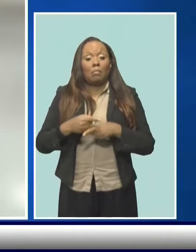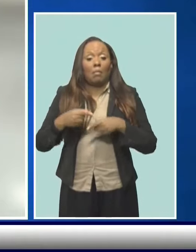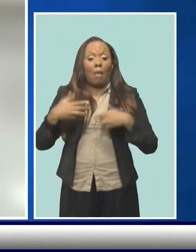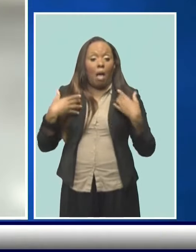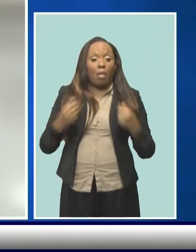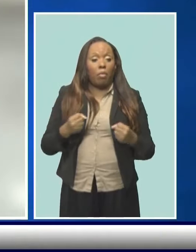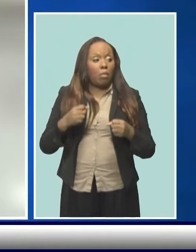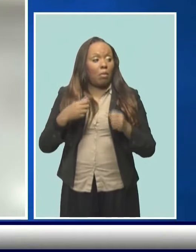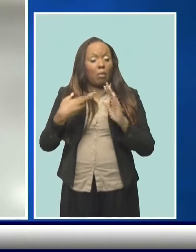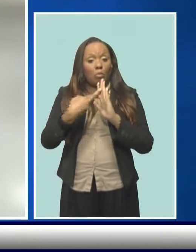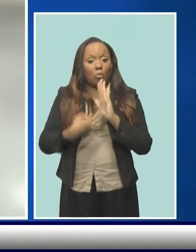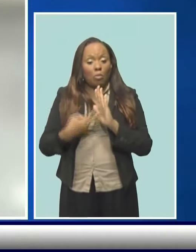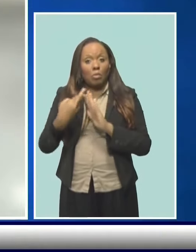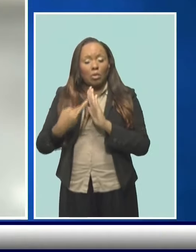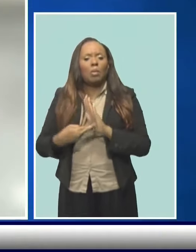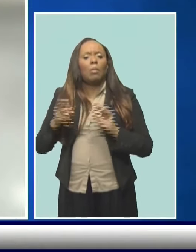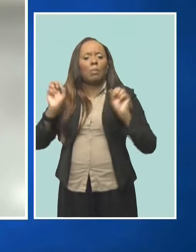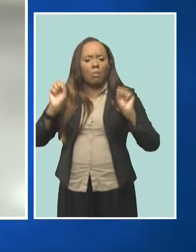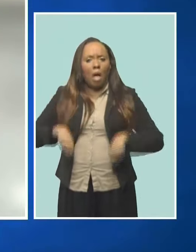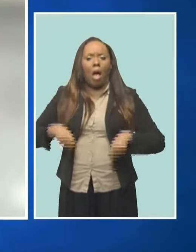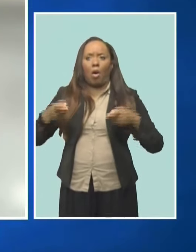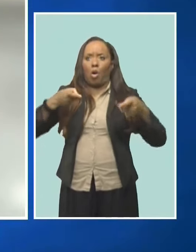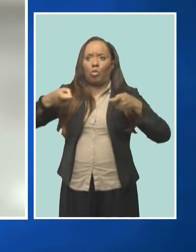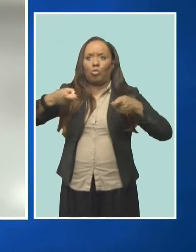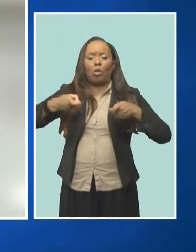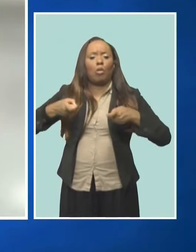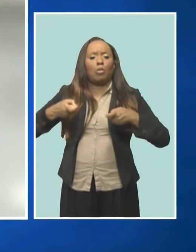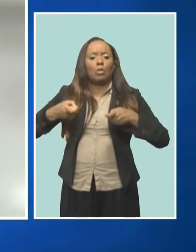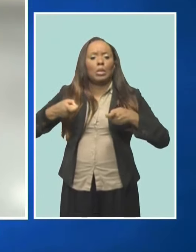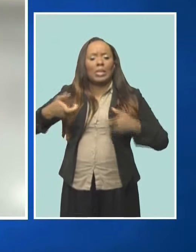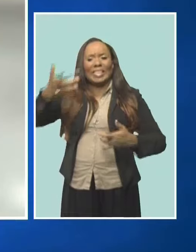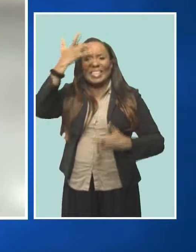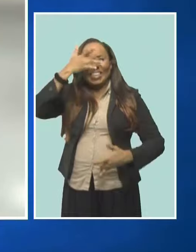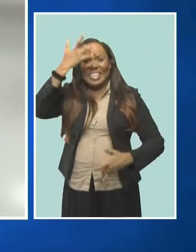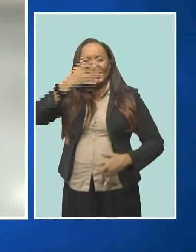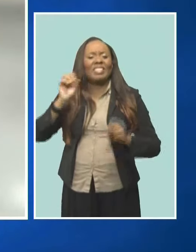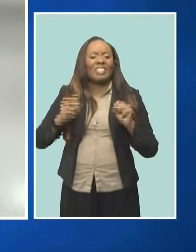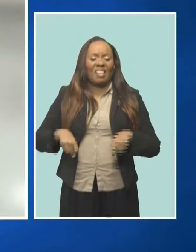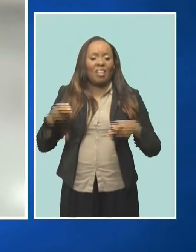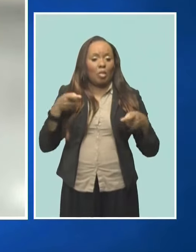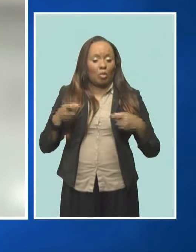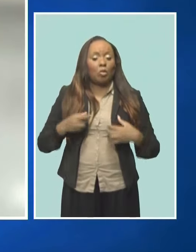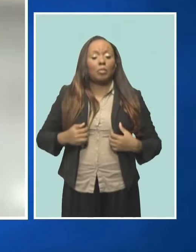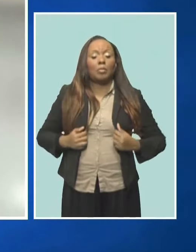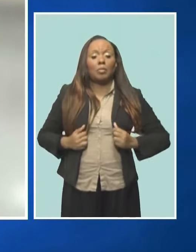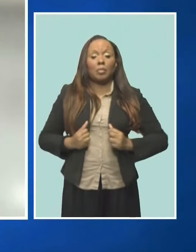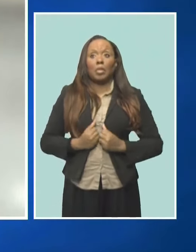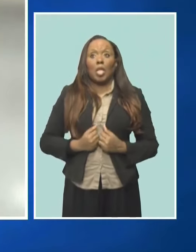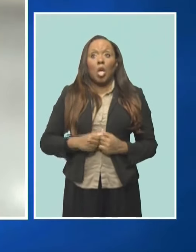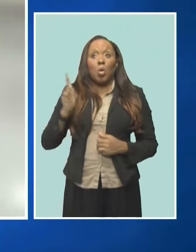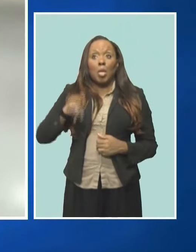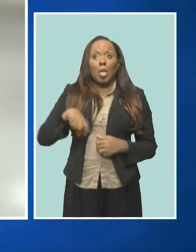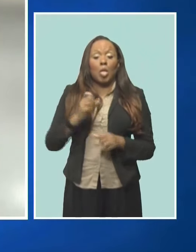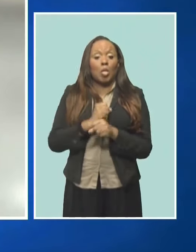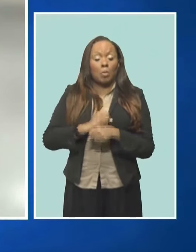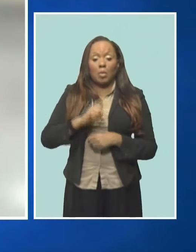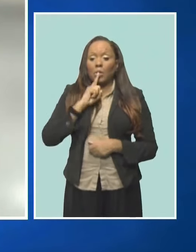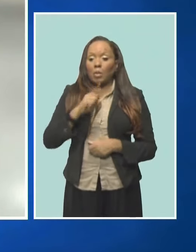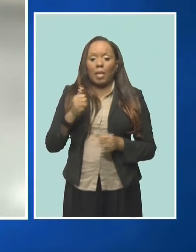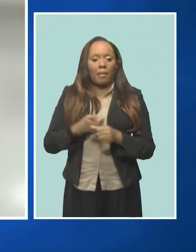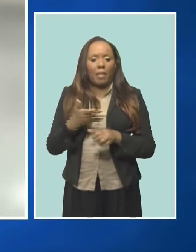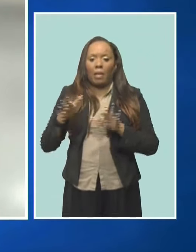also be detected. This is something that we need to ensure that we have in tip-top